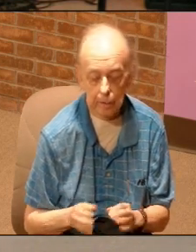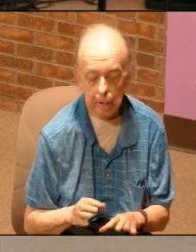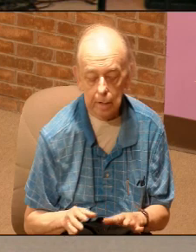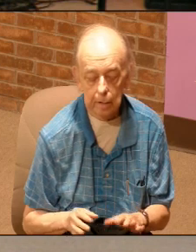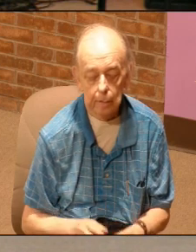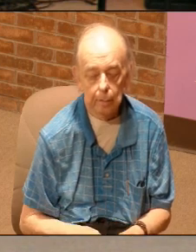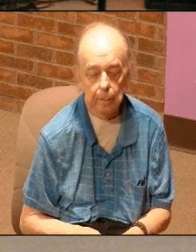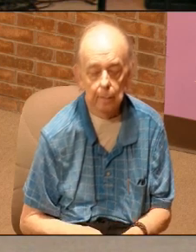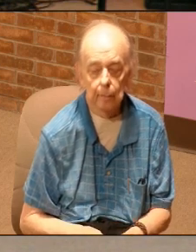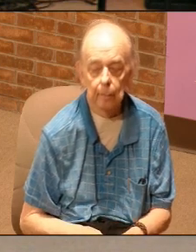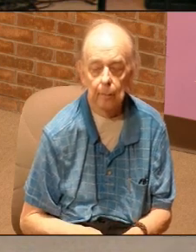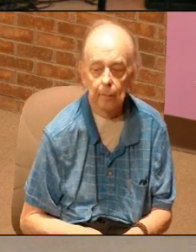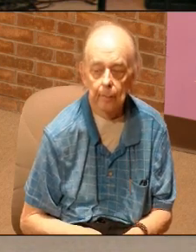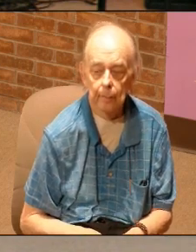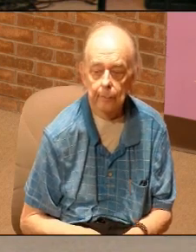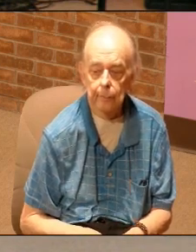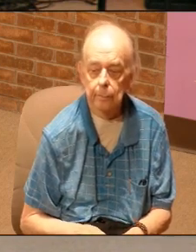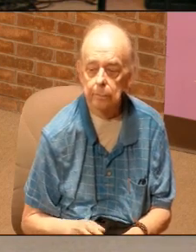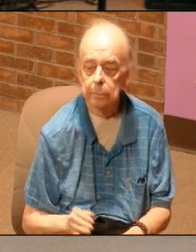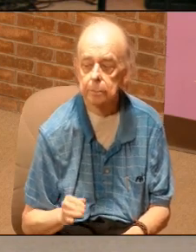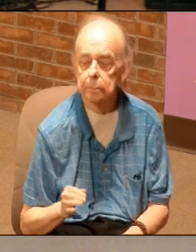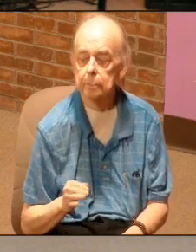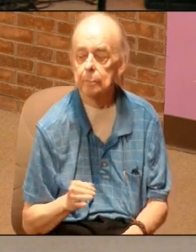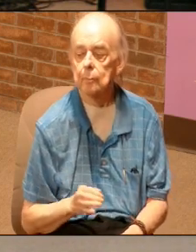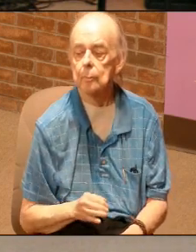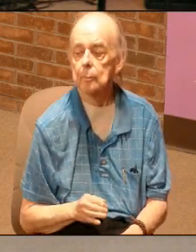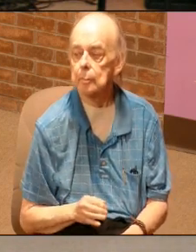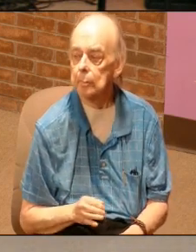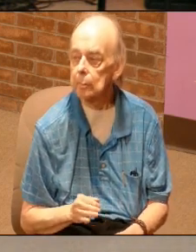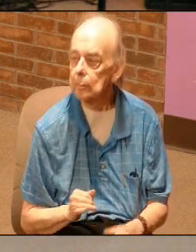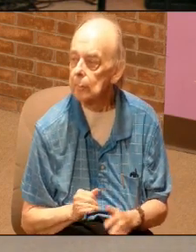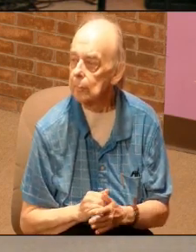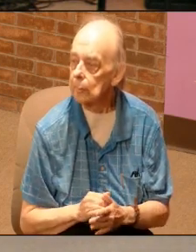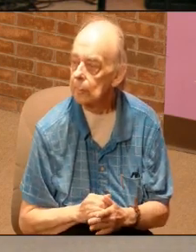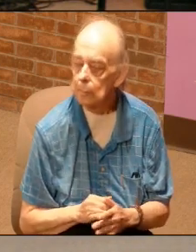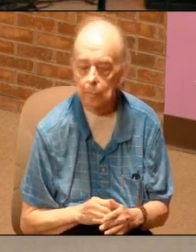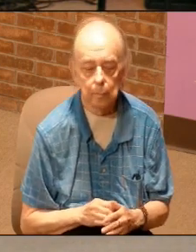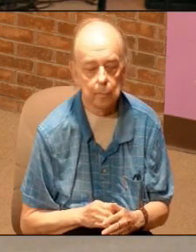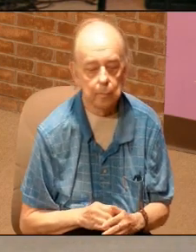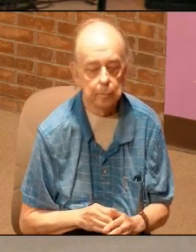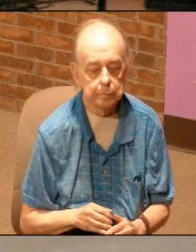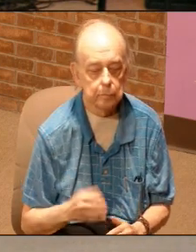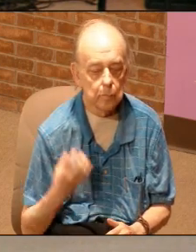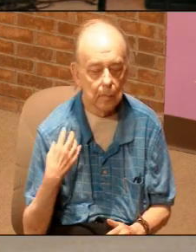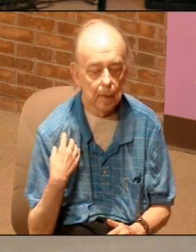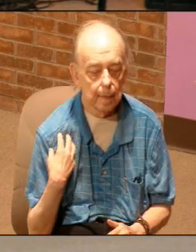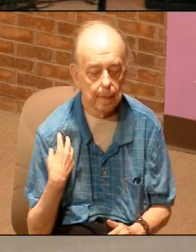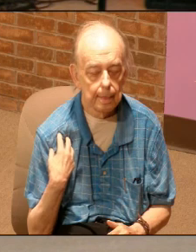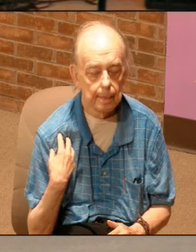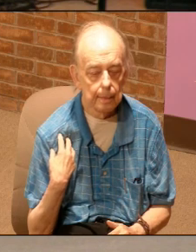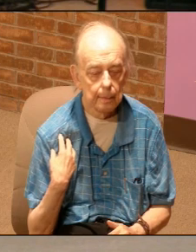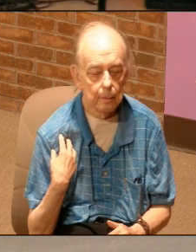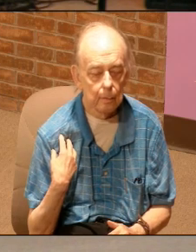do was this. He was a superintendent,